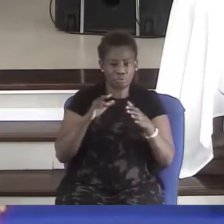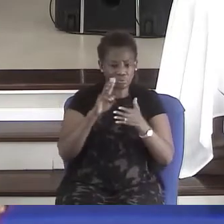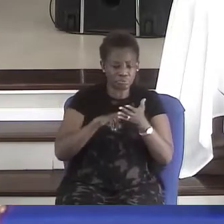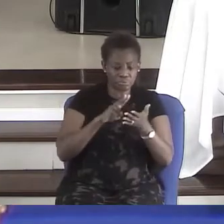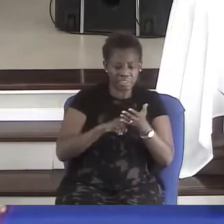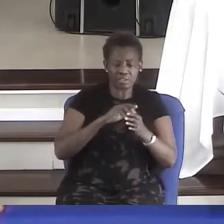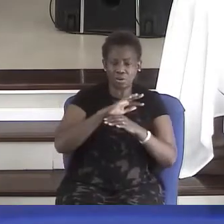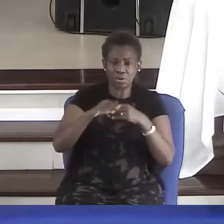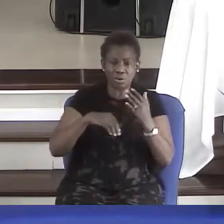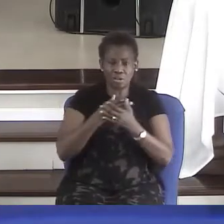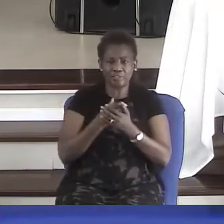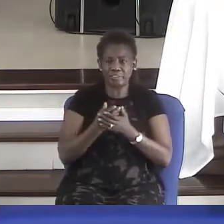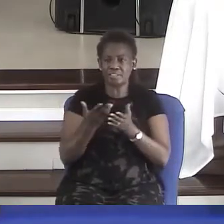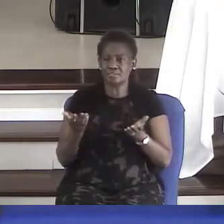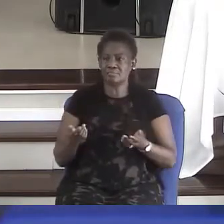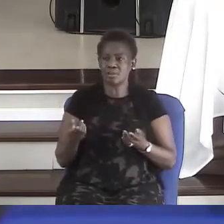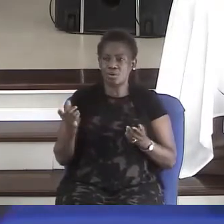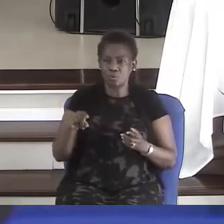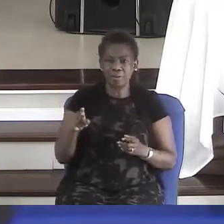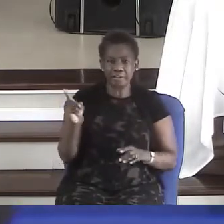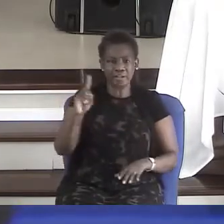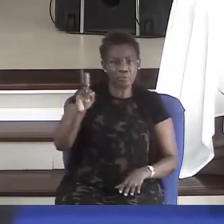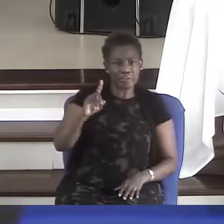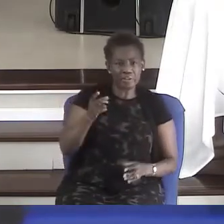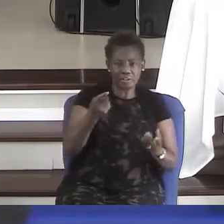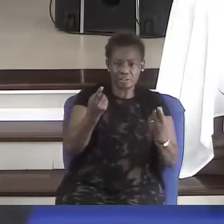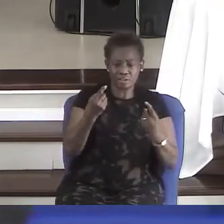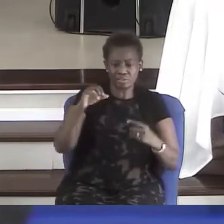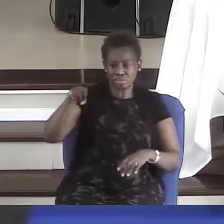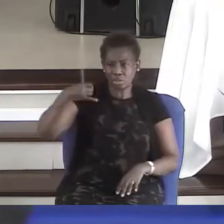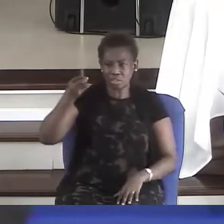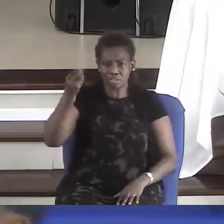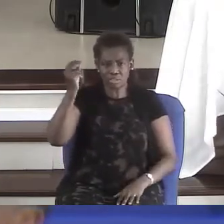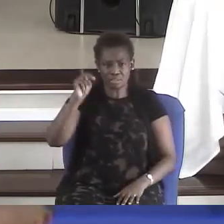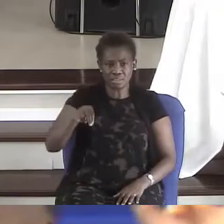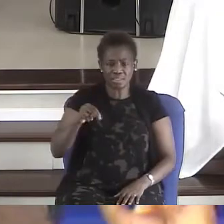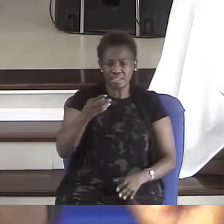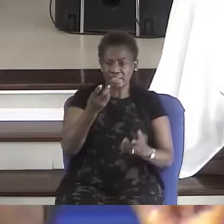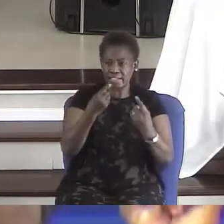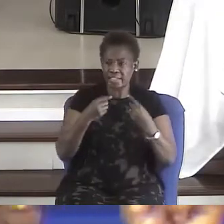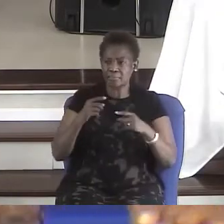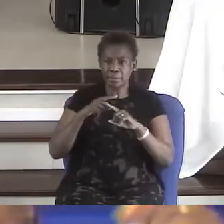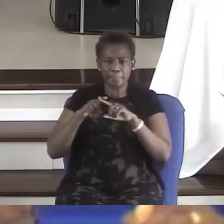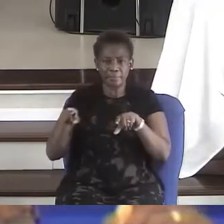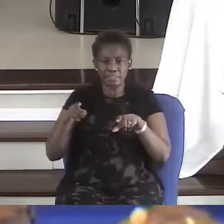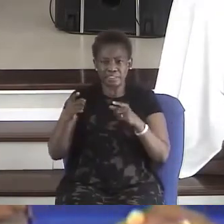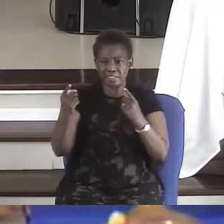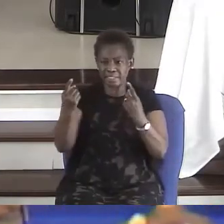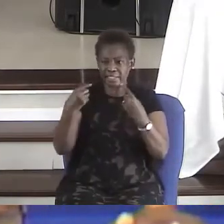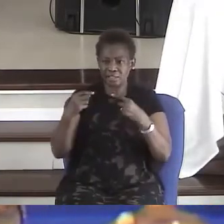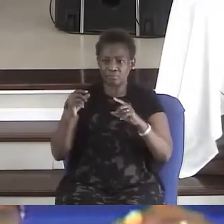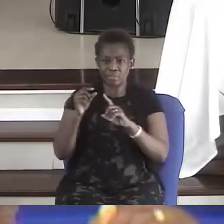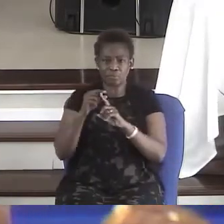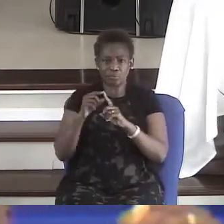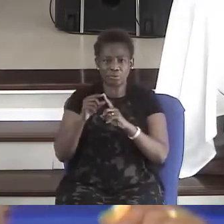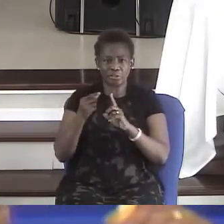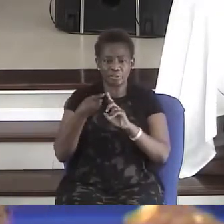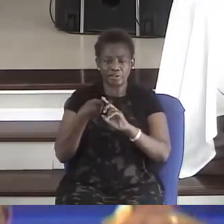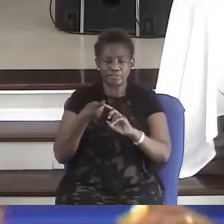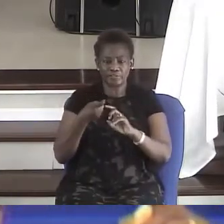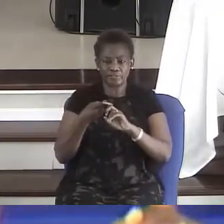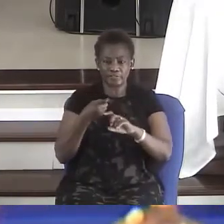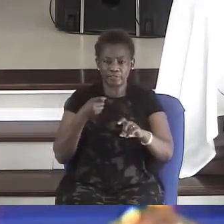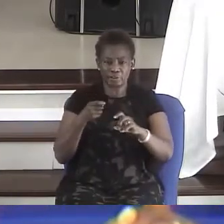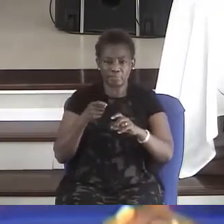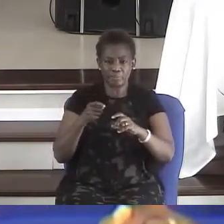you. But he came with the word from the same place, from the halls